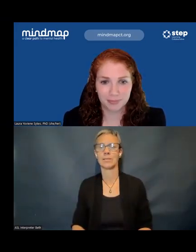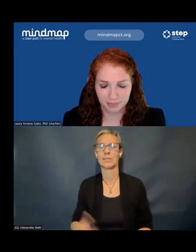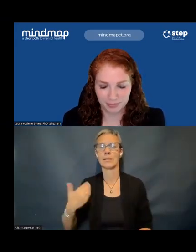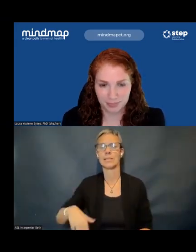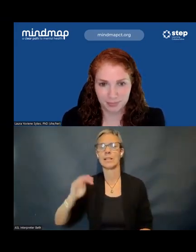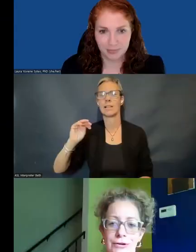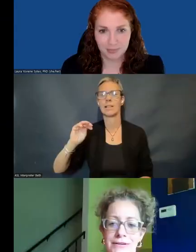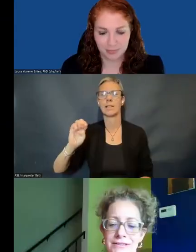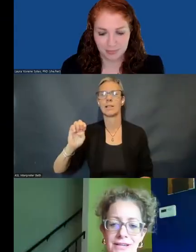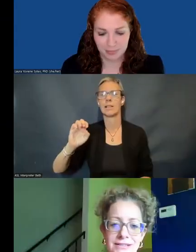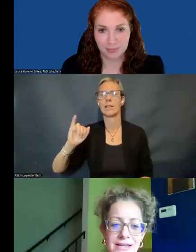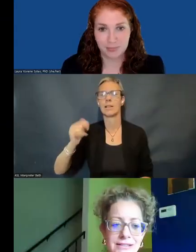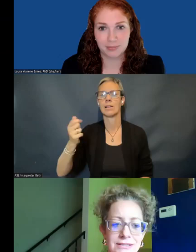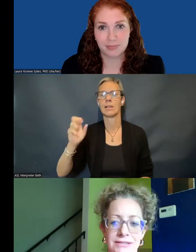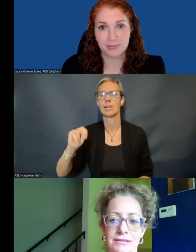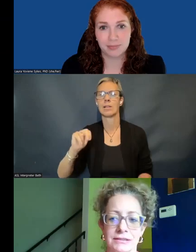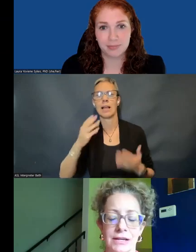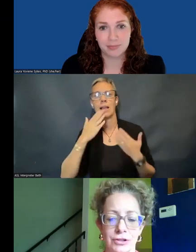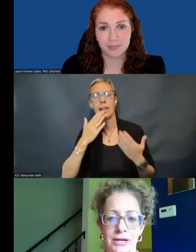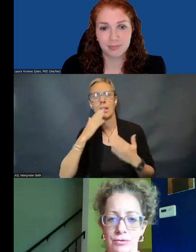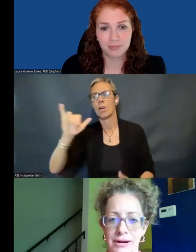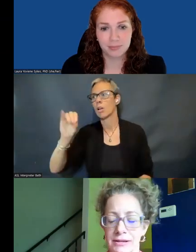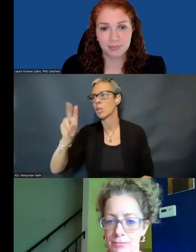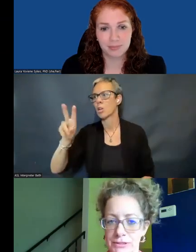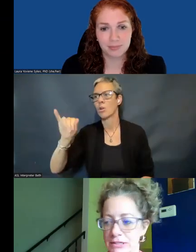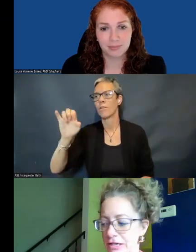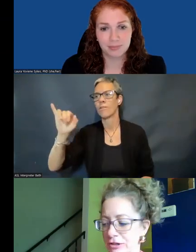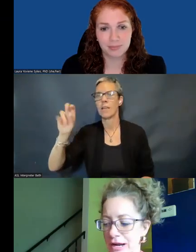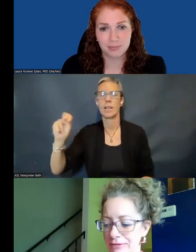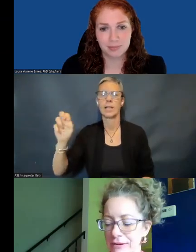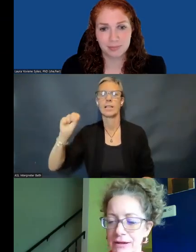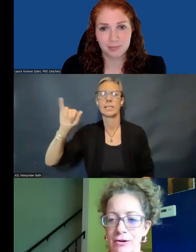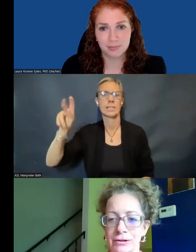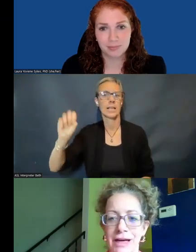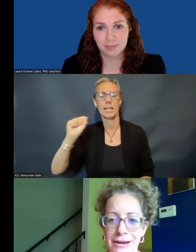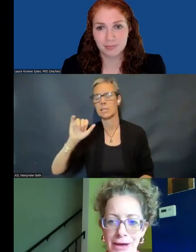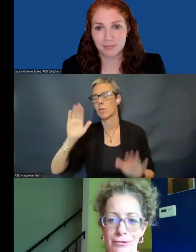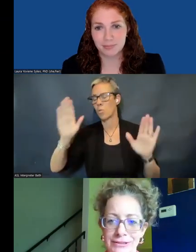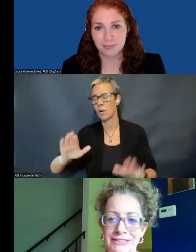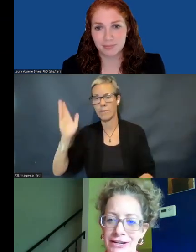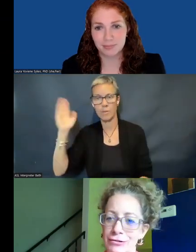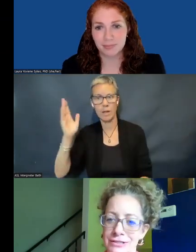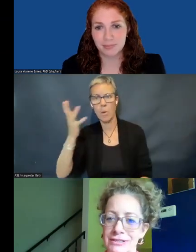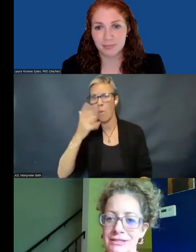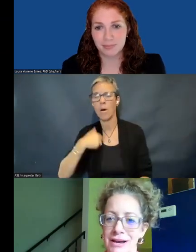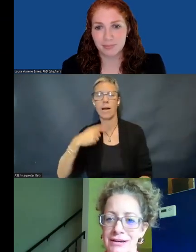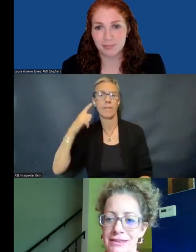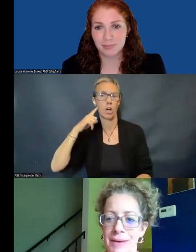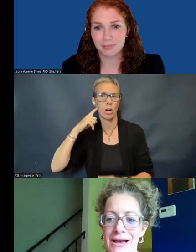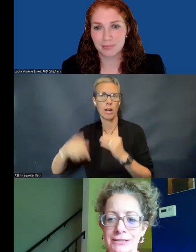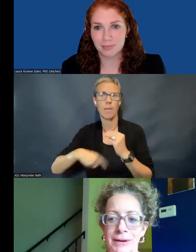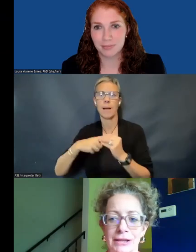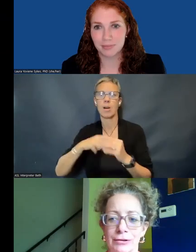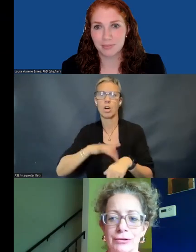Fantastic. Dr. Yoviene Sykes, that is such a great presentation. I've heard a lot about early psychosis